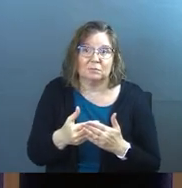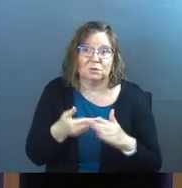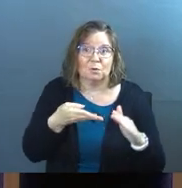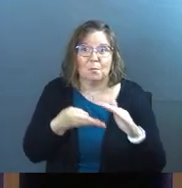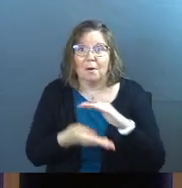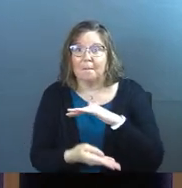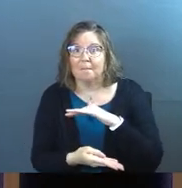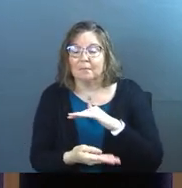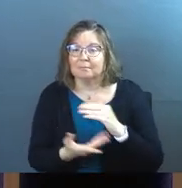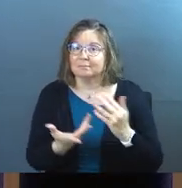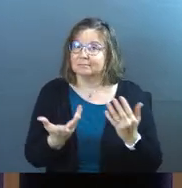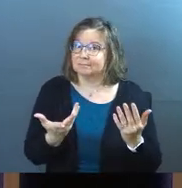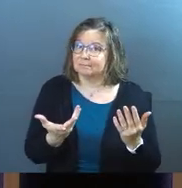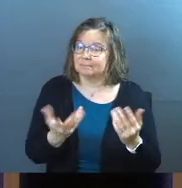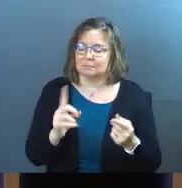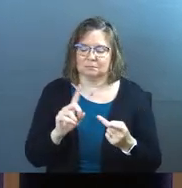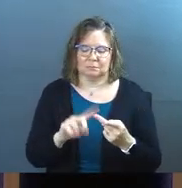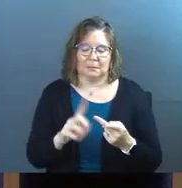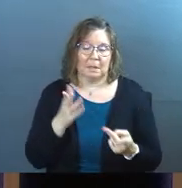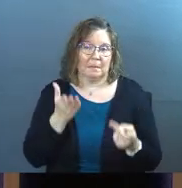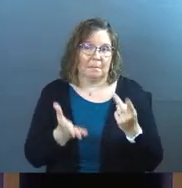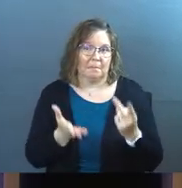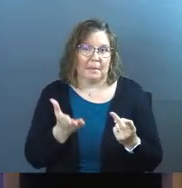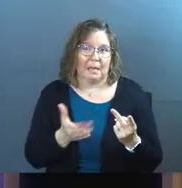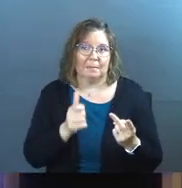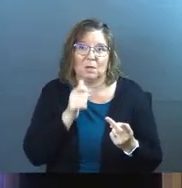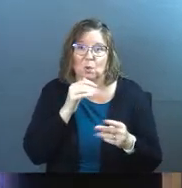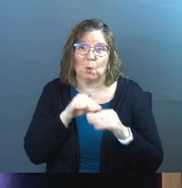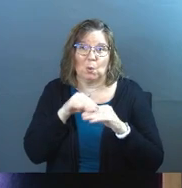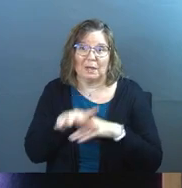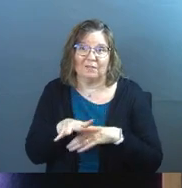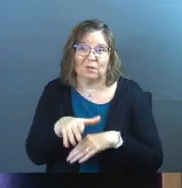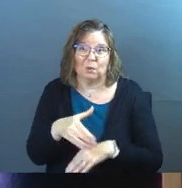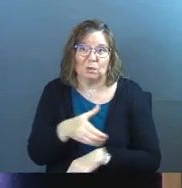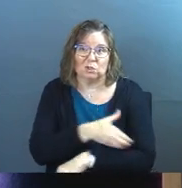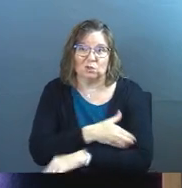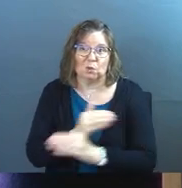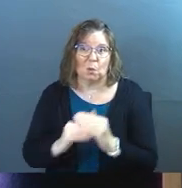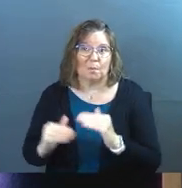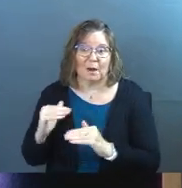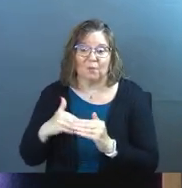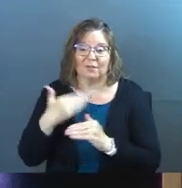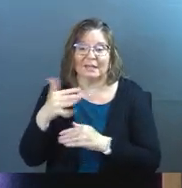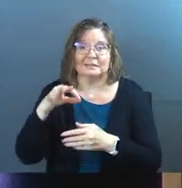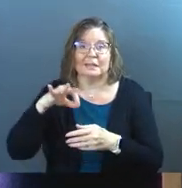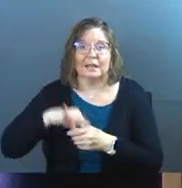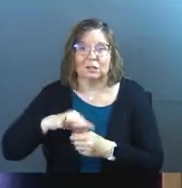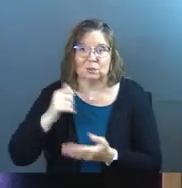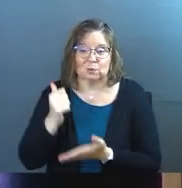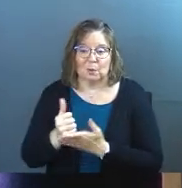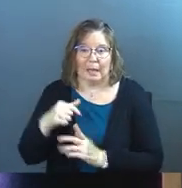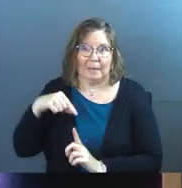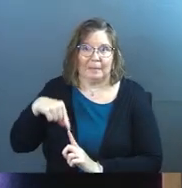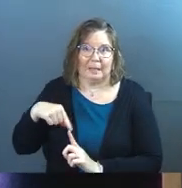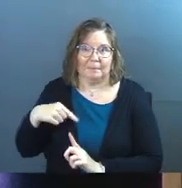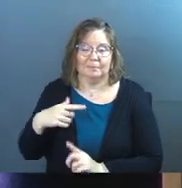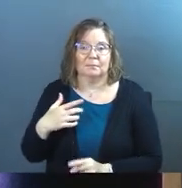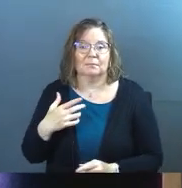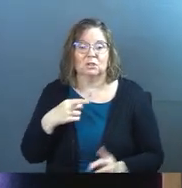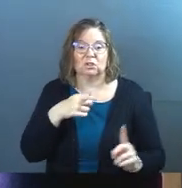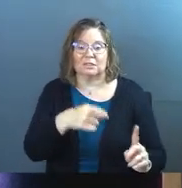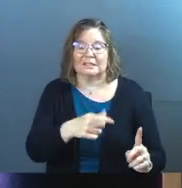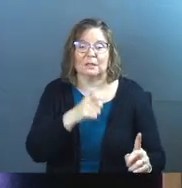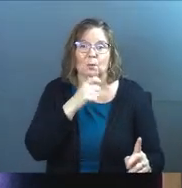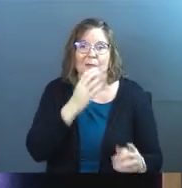with. Maybe she didn't have any influence or power in the next election to help him, i.e.,